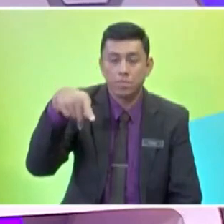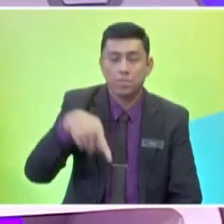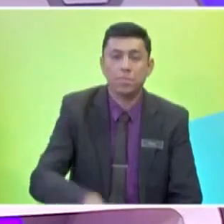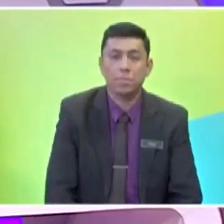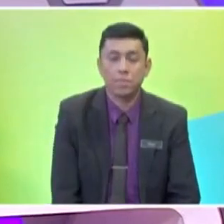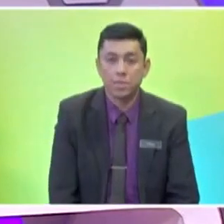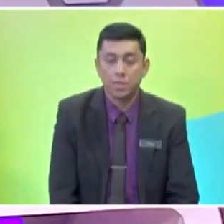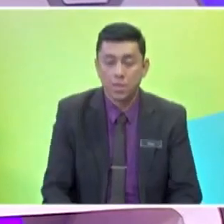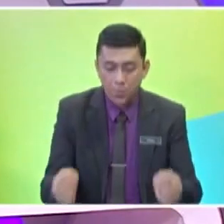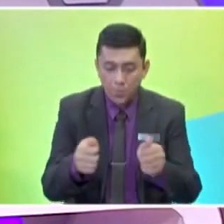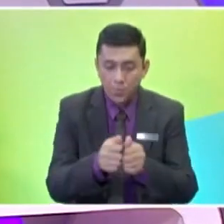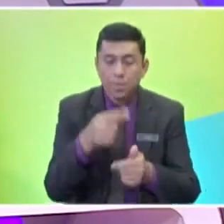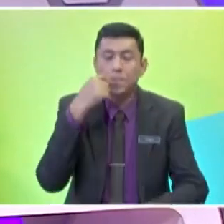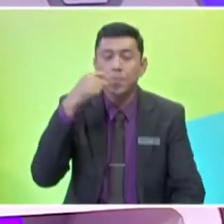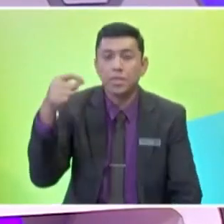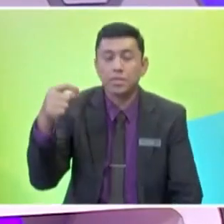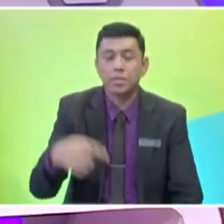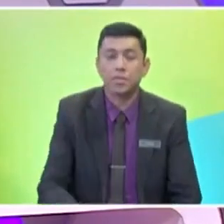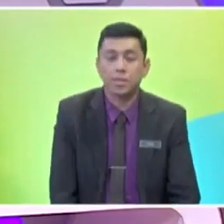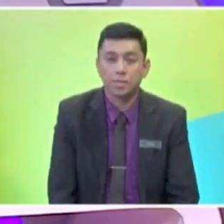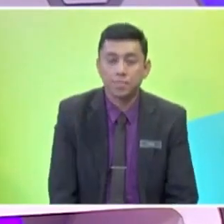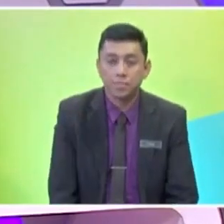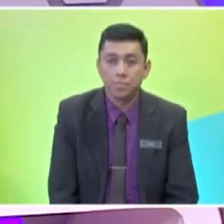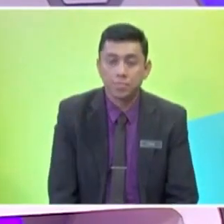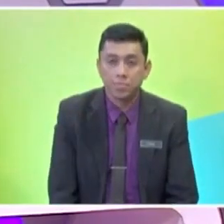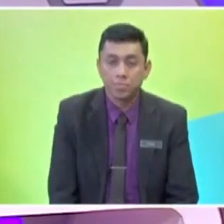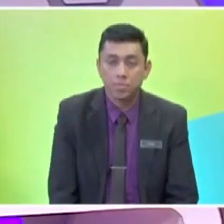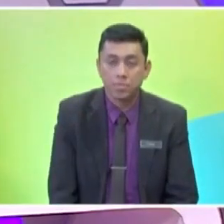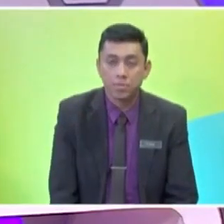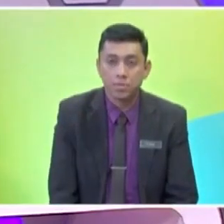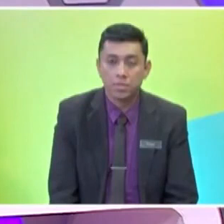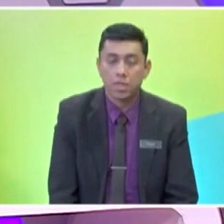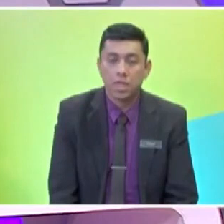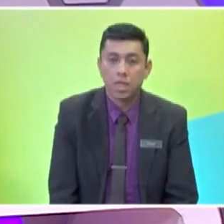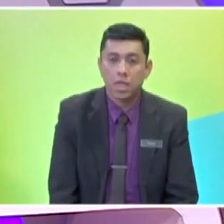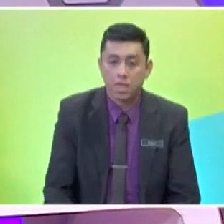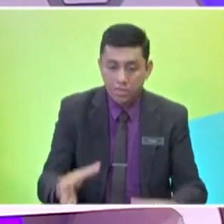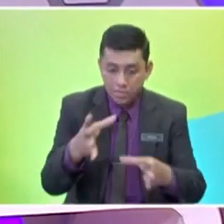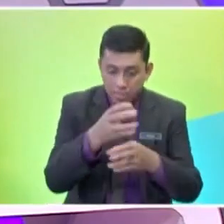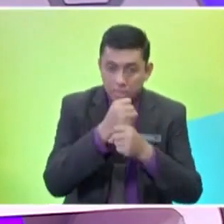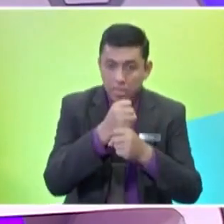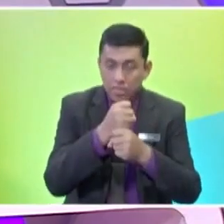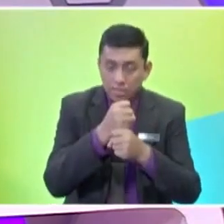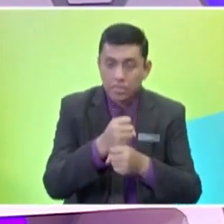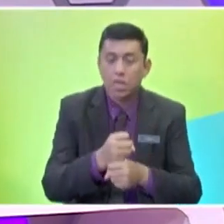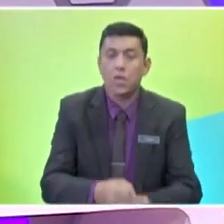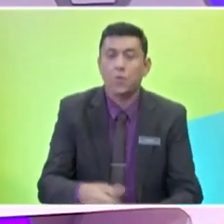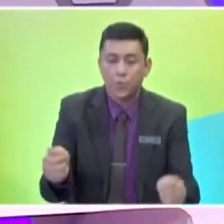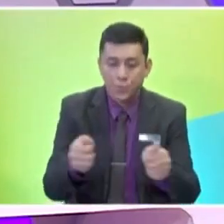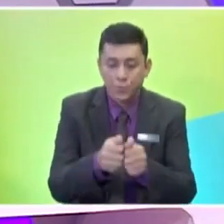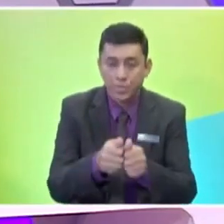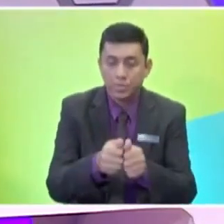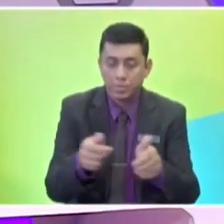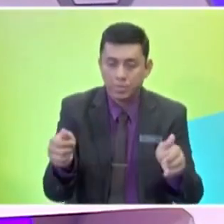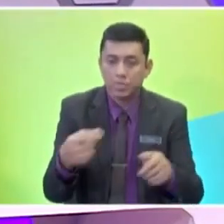use the pencil. And then you will get something like this. Mm-hmm. Okay, you can draw the eyes. Or